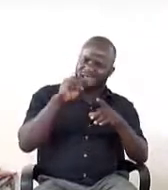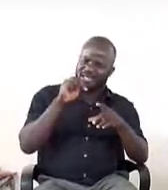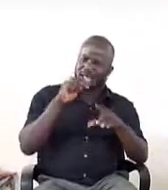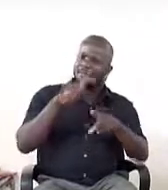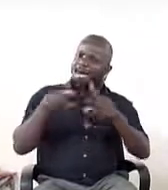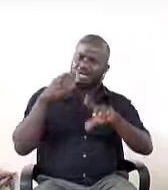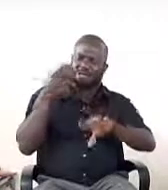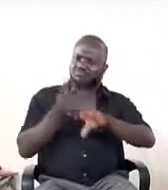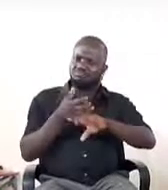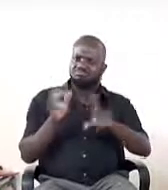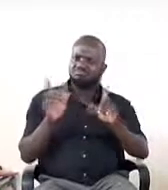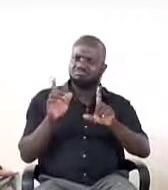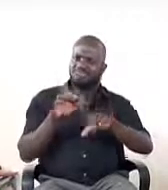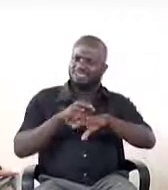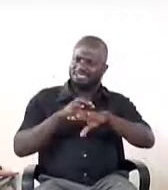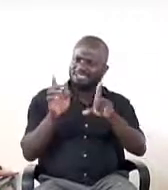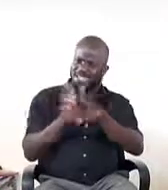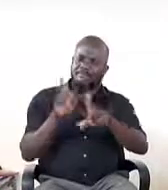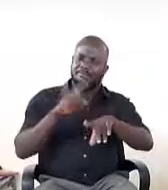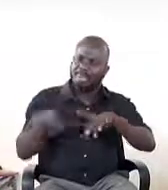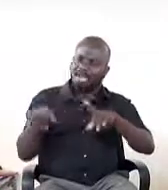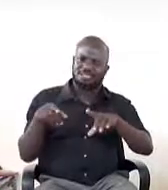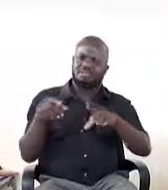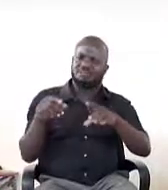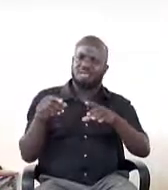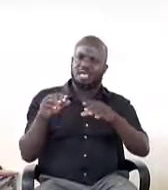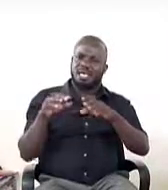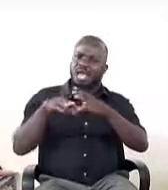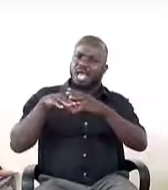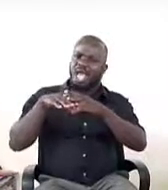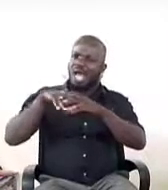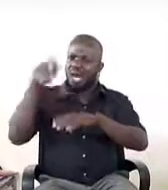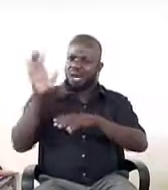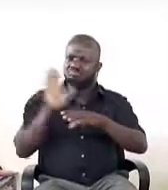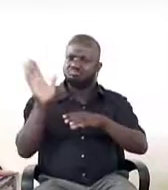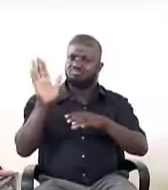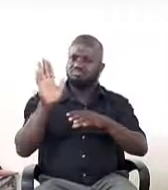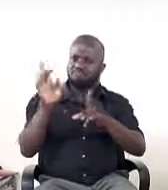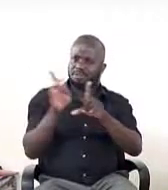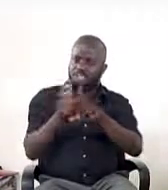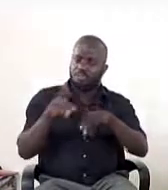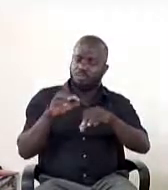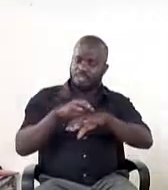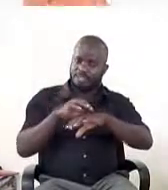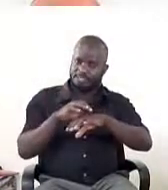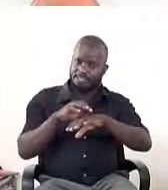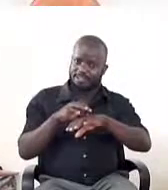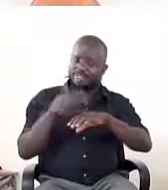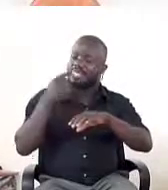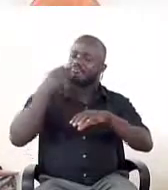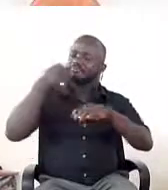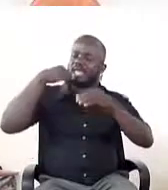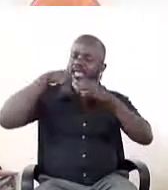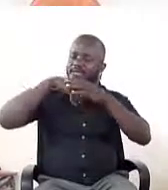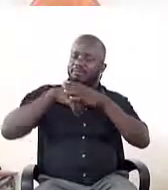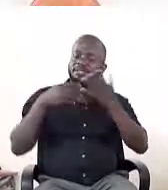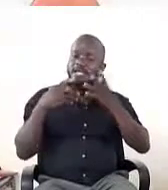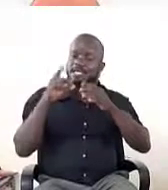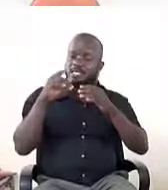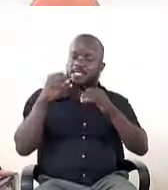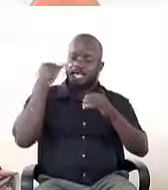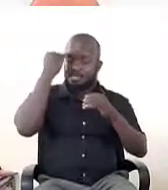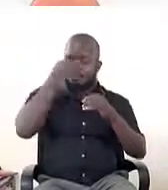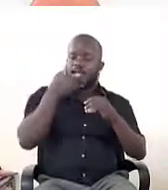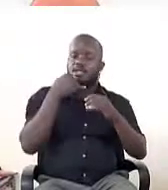not as tough. They're not exposed to the exterior in the same way. So here's